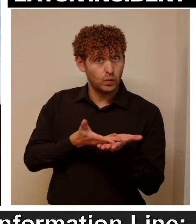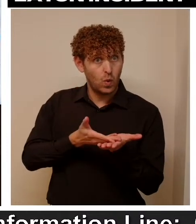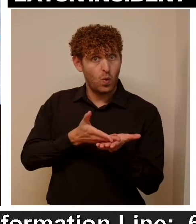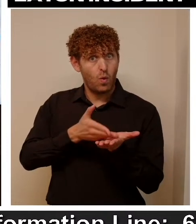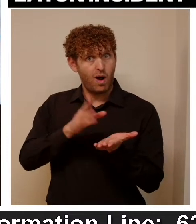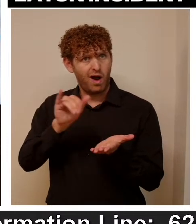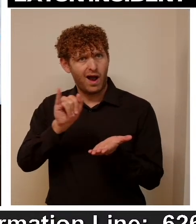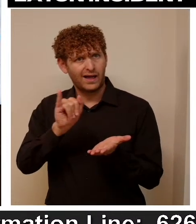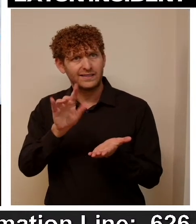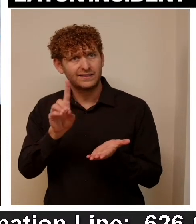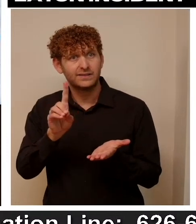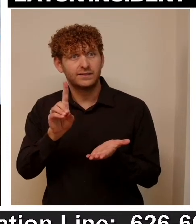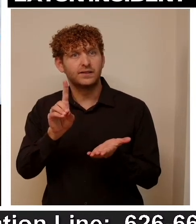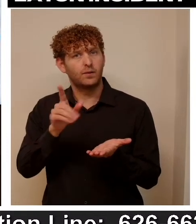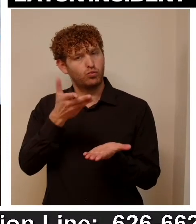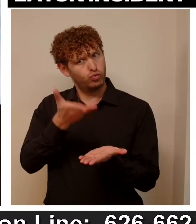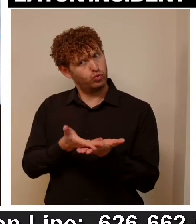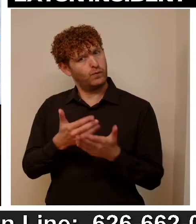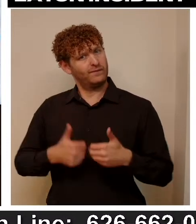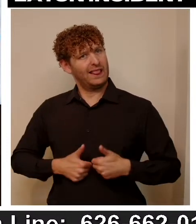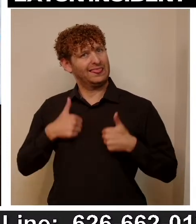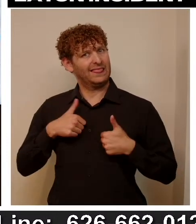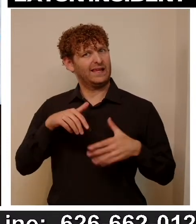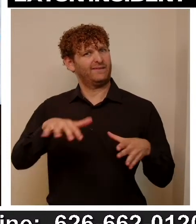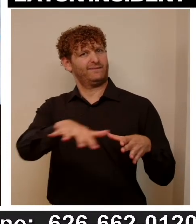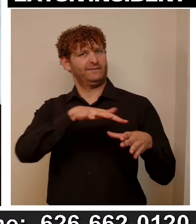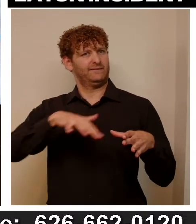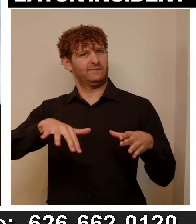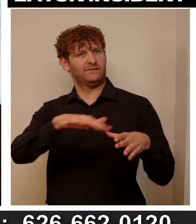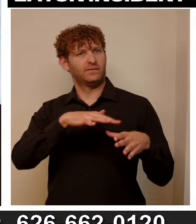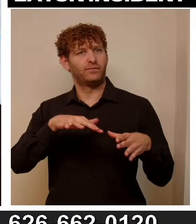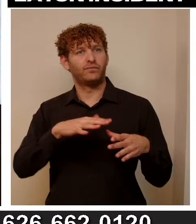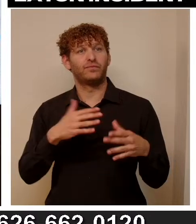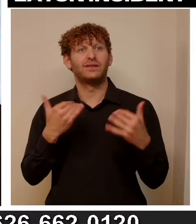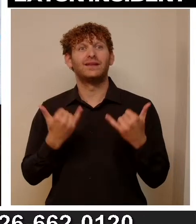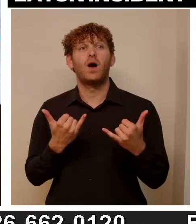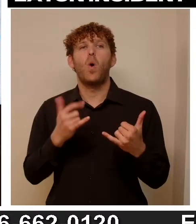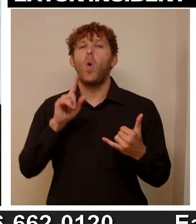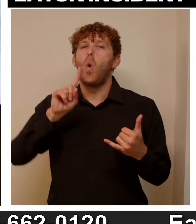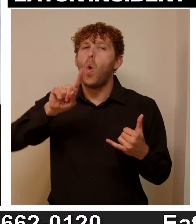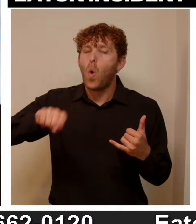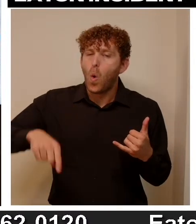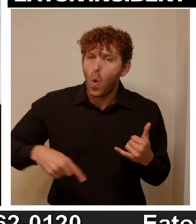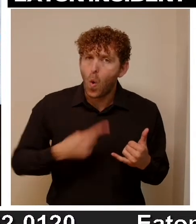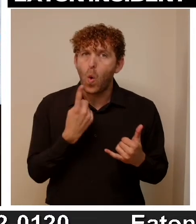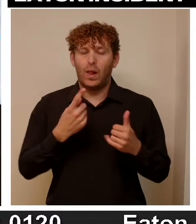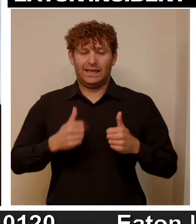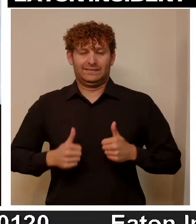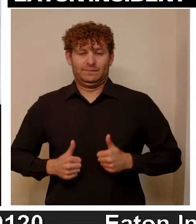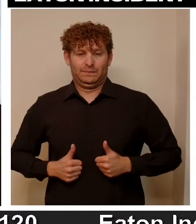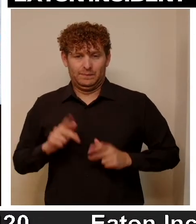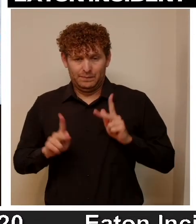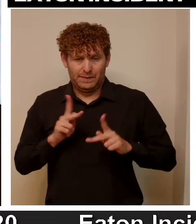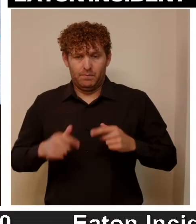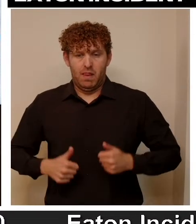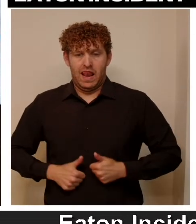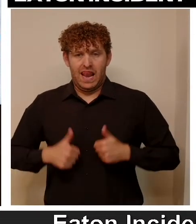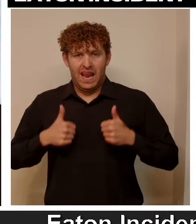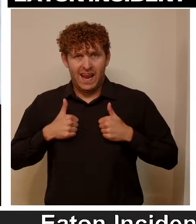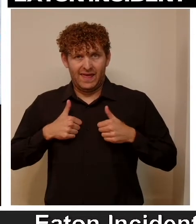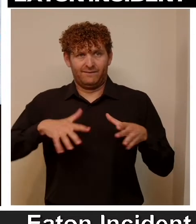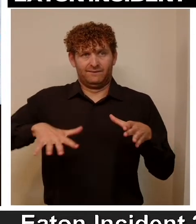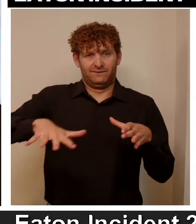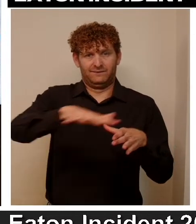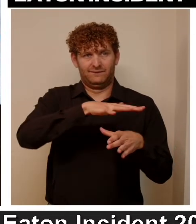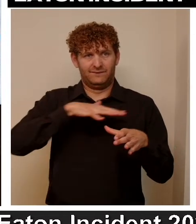that, showing that you live in that area. As of right now, we're only allowing residents into the area just to assess on